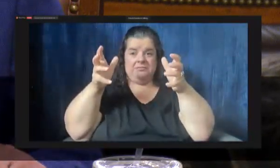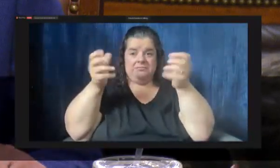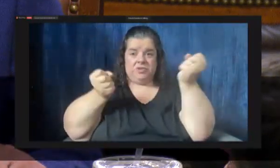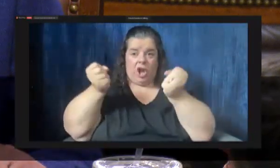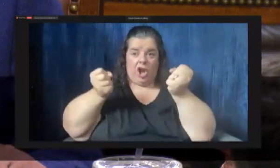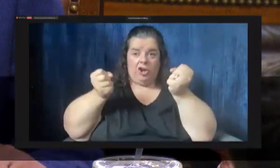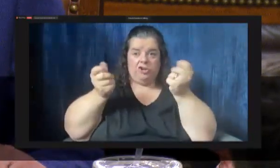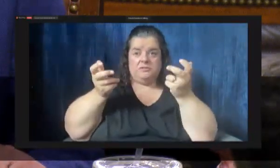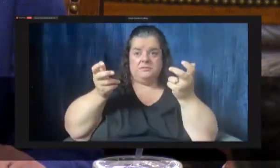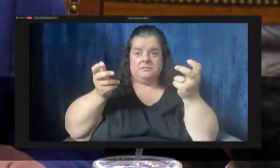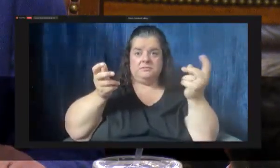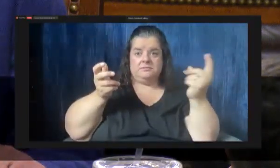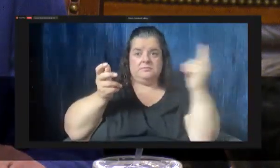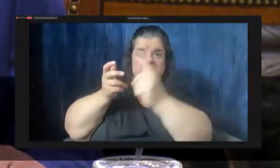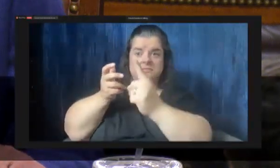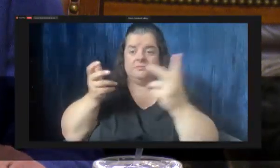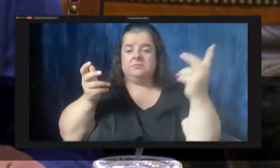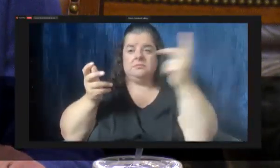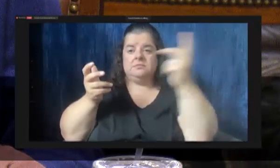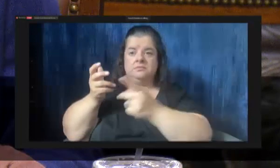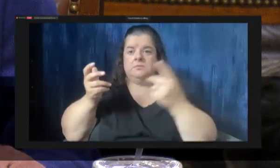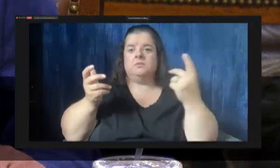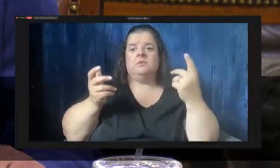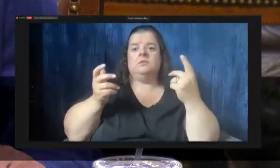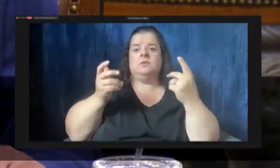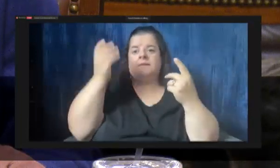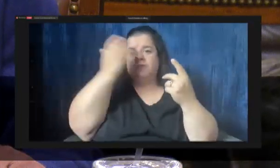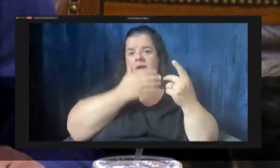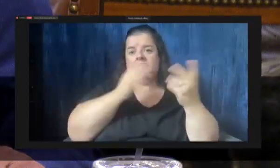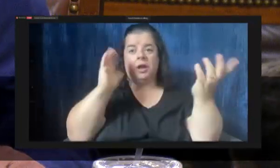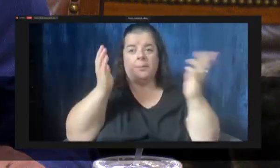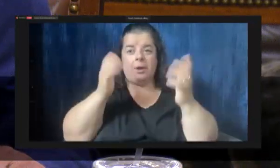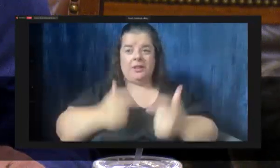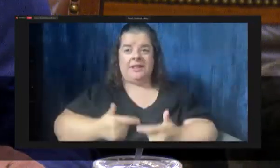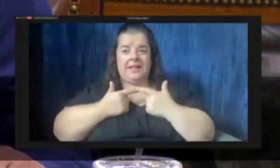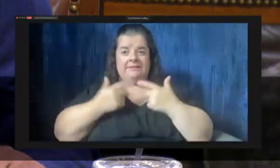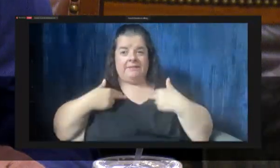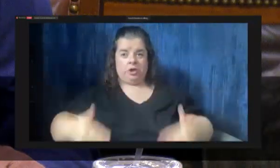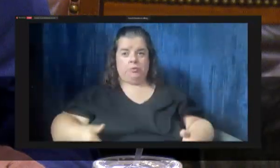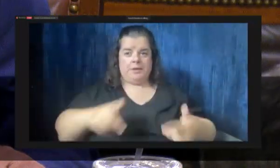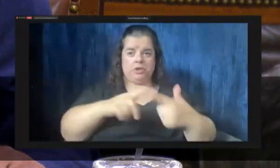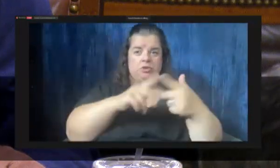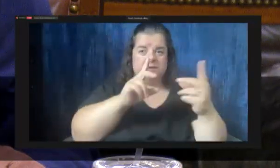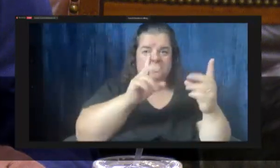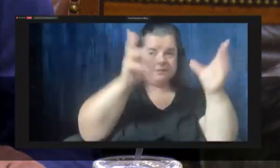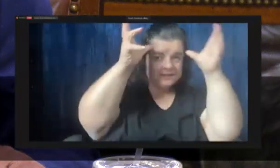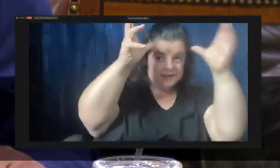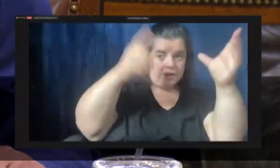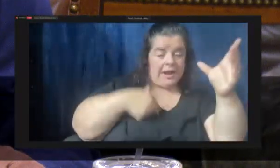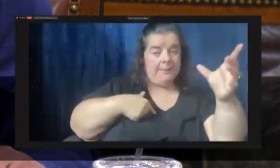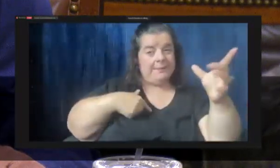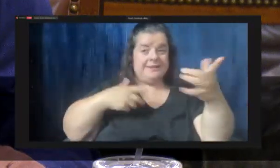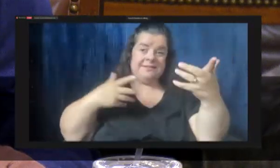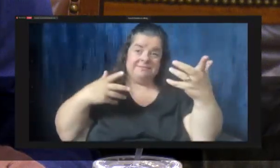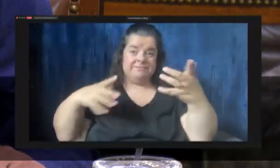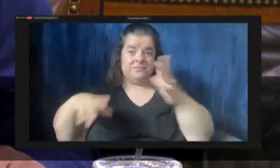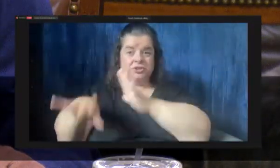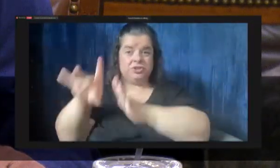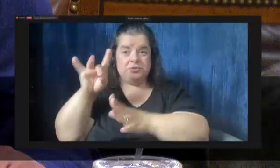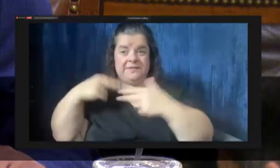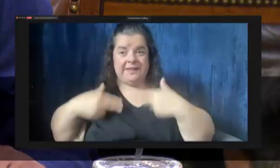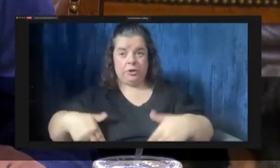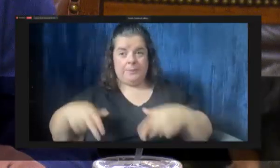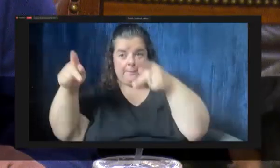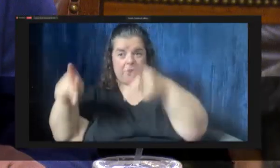wrecking and dying. So if you're comparing the life of a human being to a deer, I'm going to side on the human being every time, so I